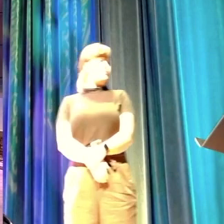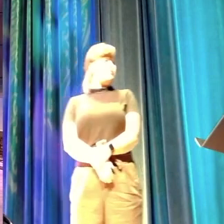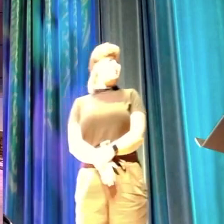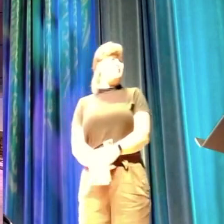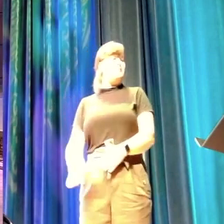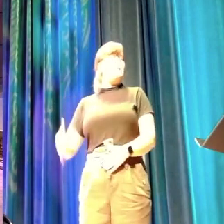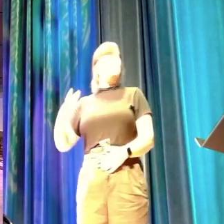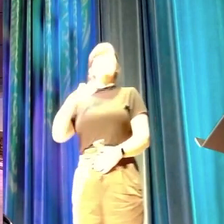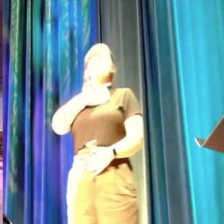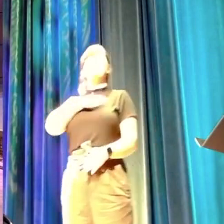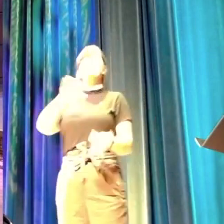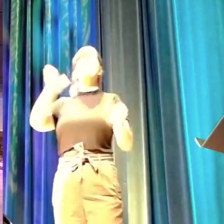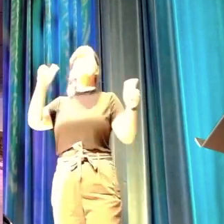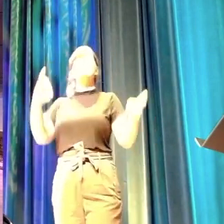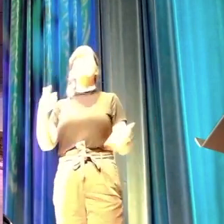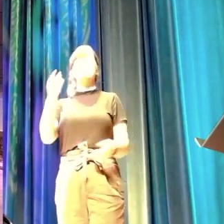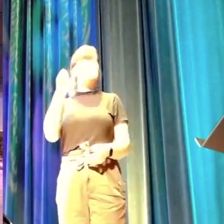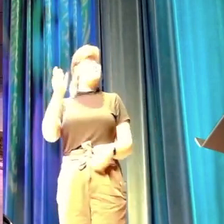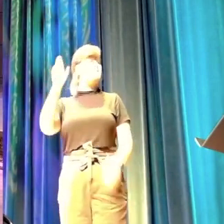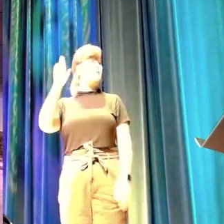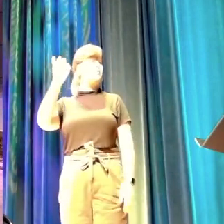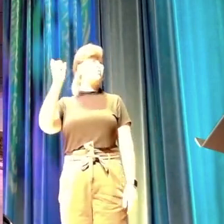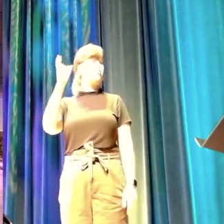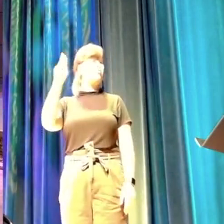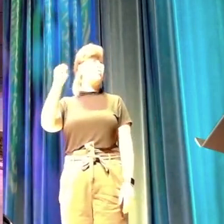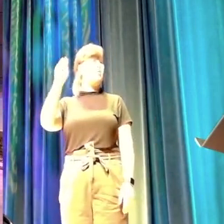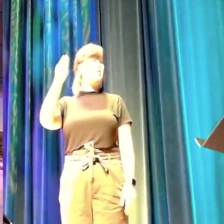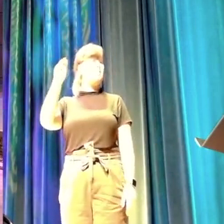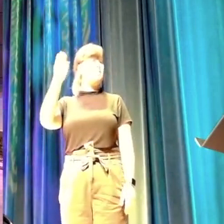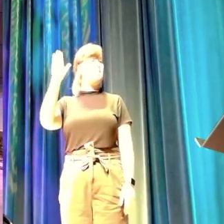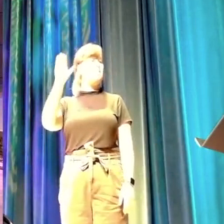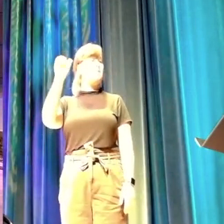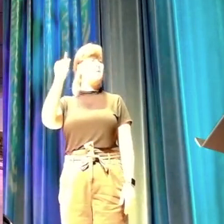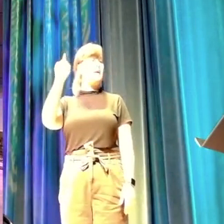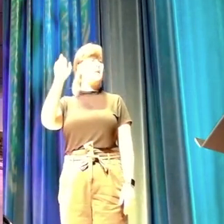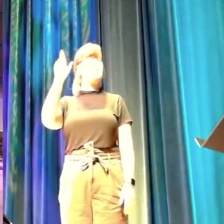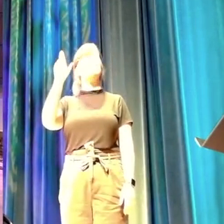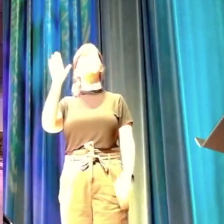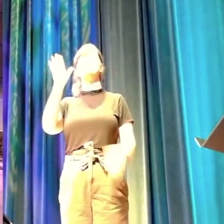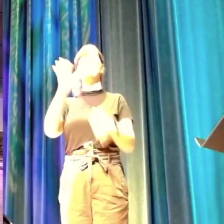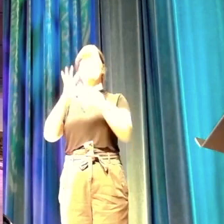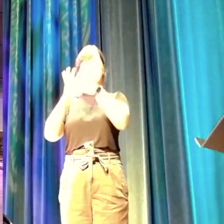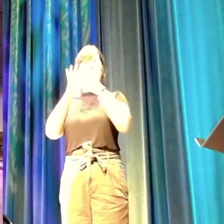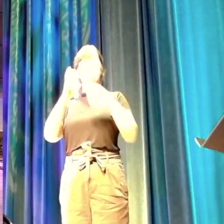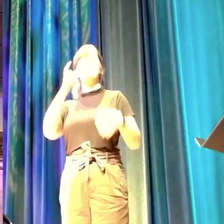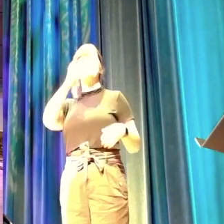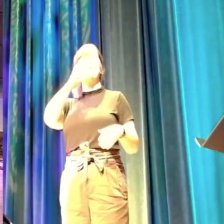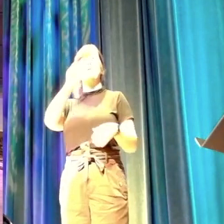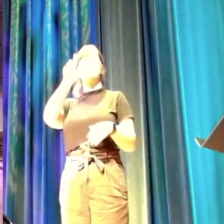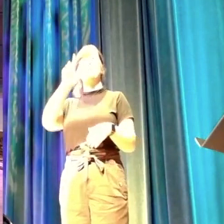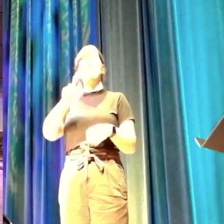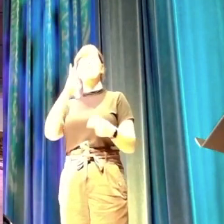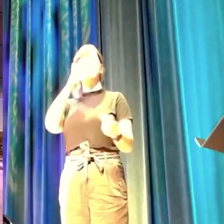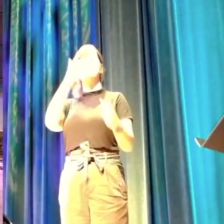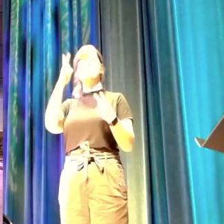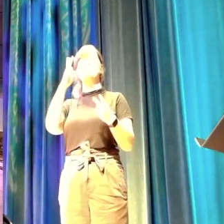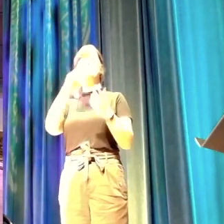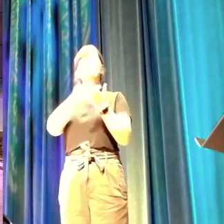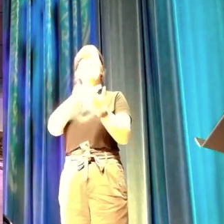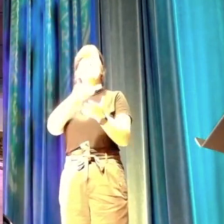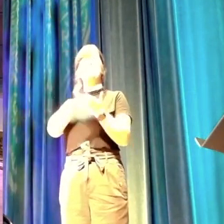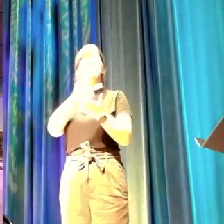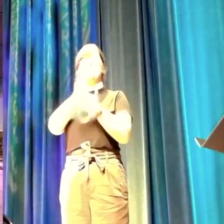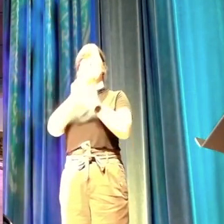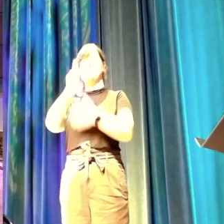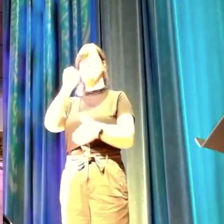Please welcome to the stage Dr. John McAllister, Coordinator of Blind and Low Vision Studies of the University of Arkansas